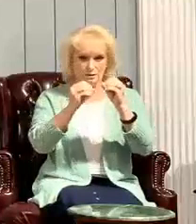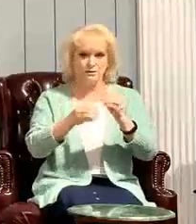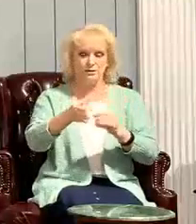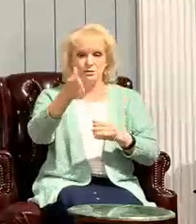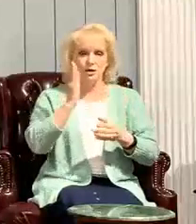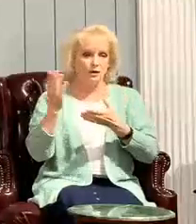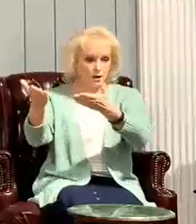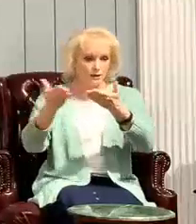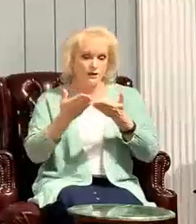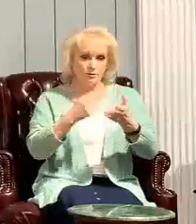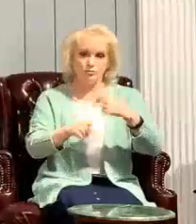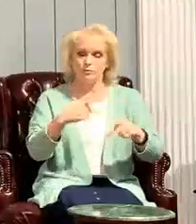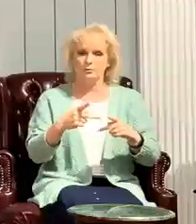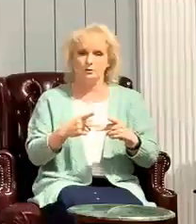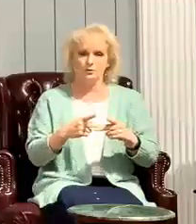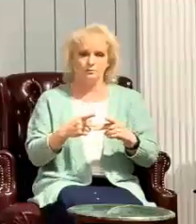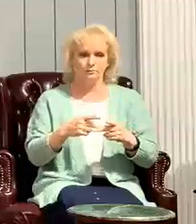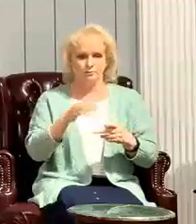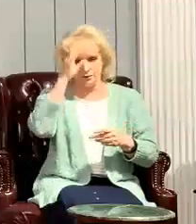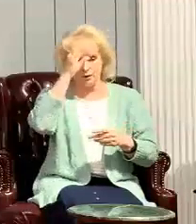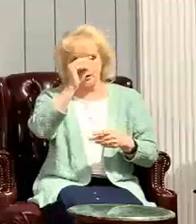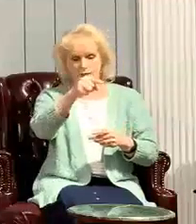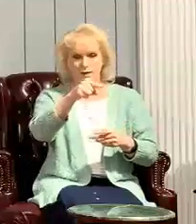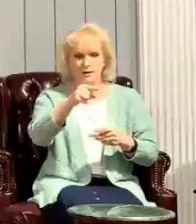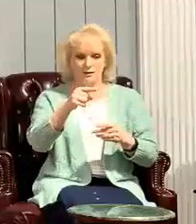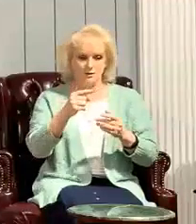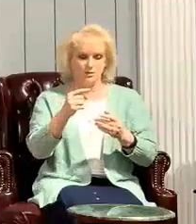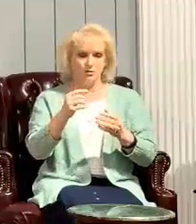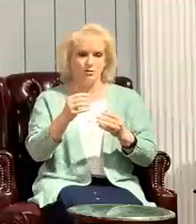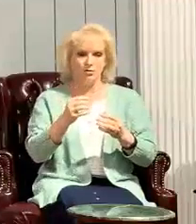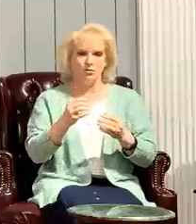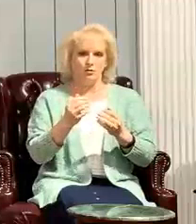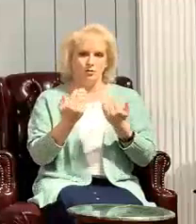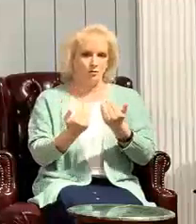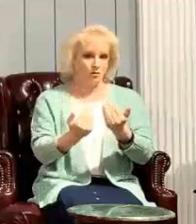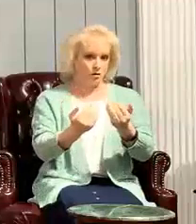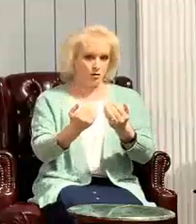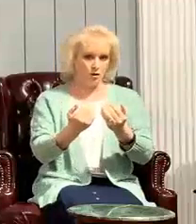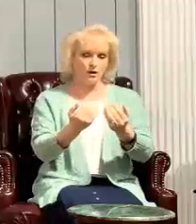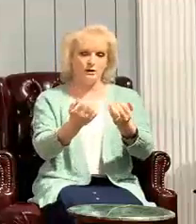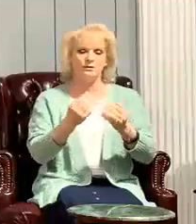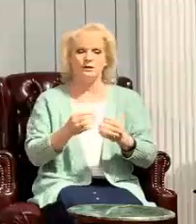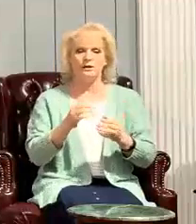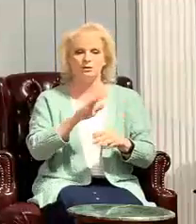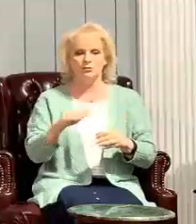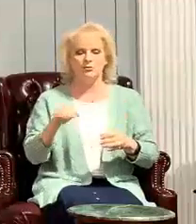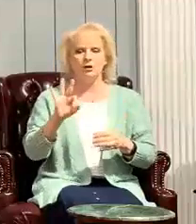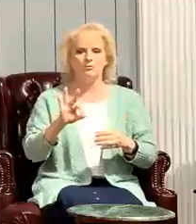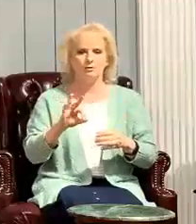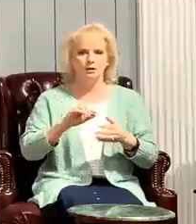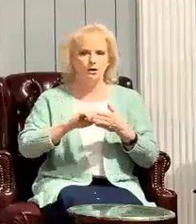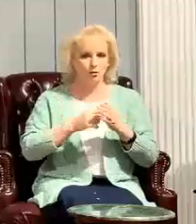audience, in this case, is the children of Israel. It's the children of the original generation of Jews that had